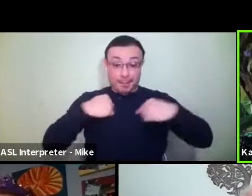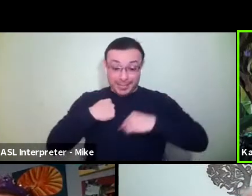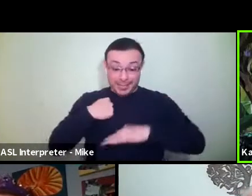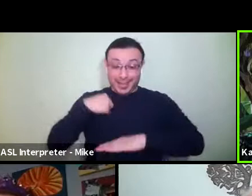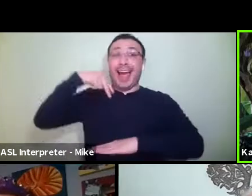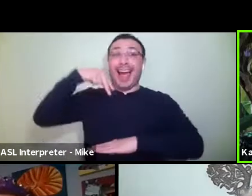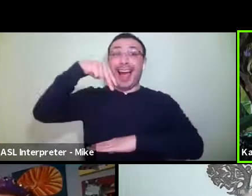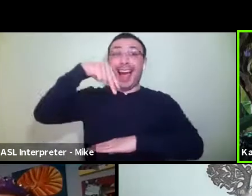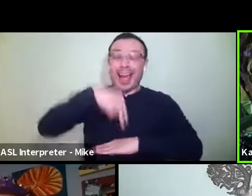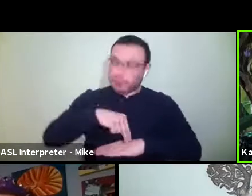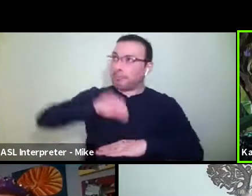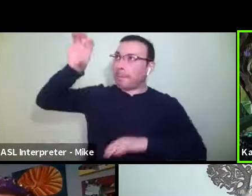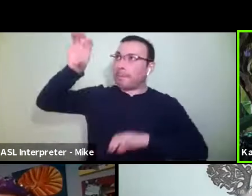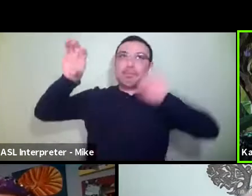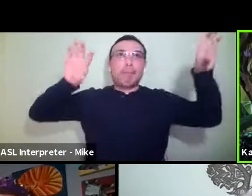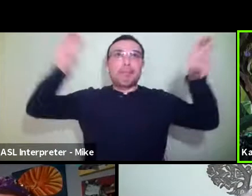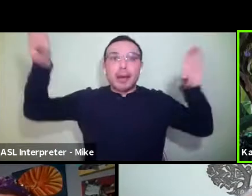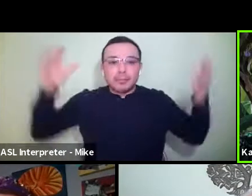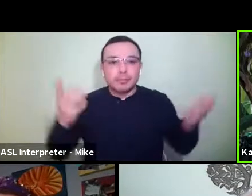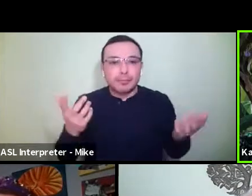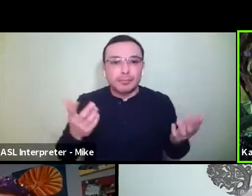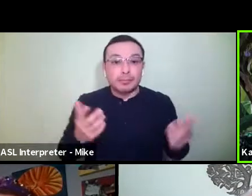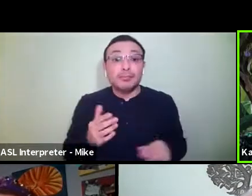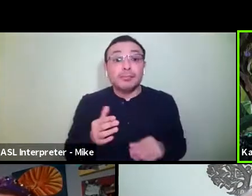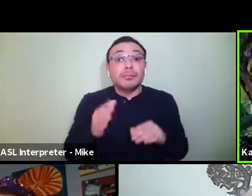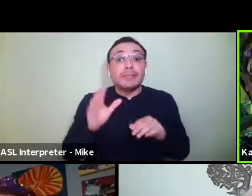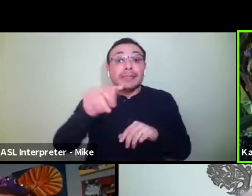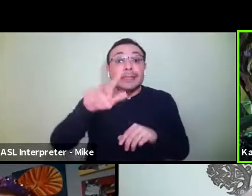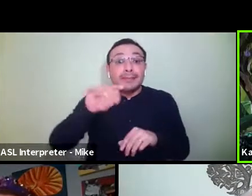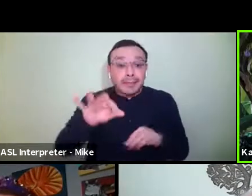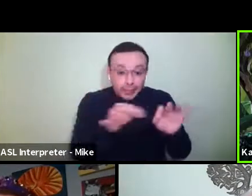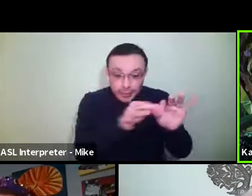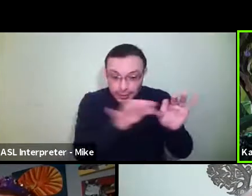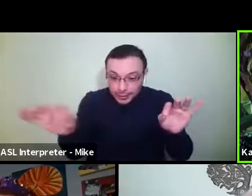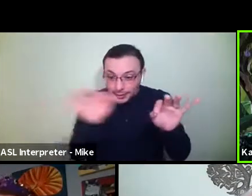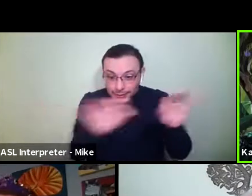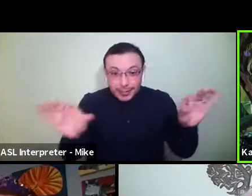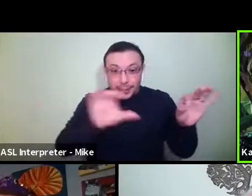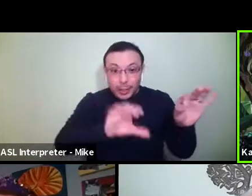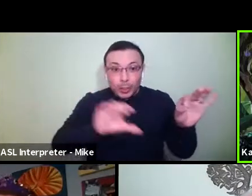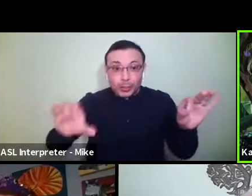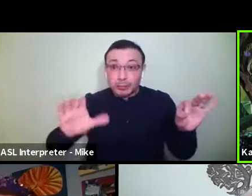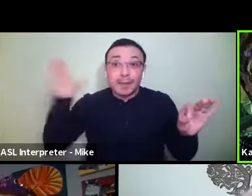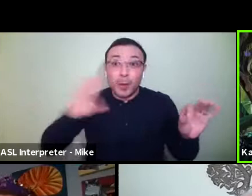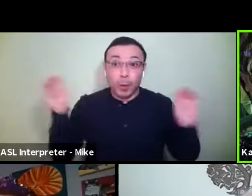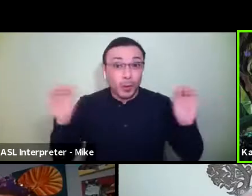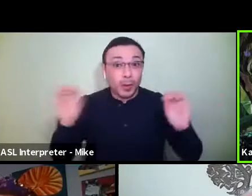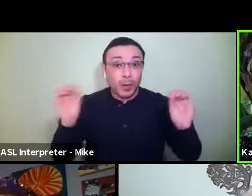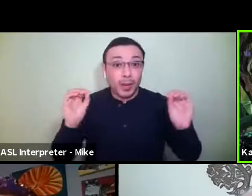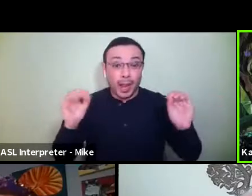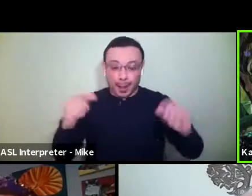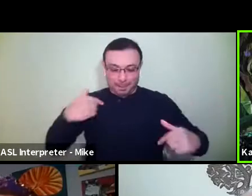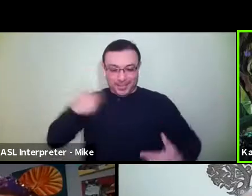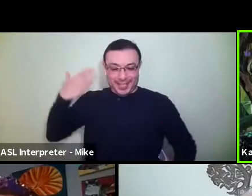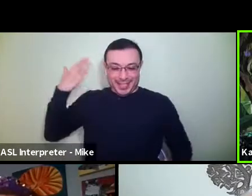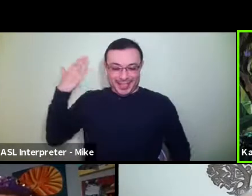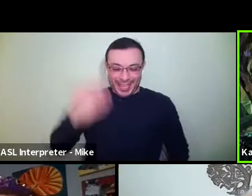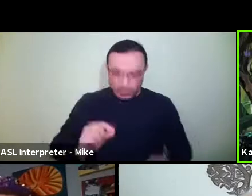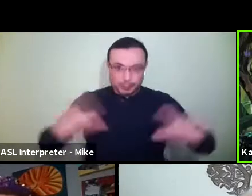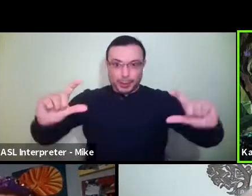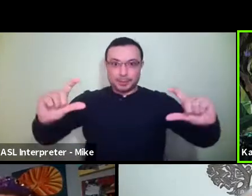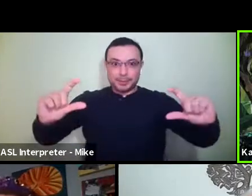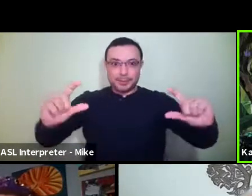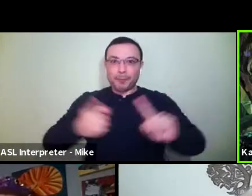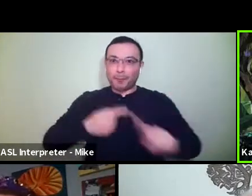done, you know, closed caption television, closed captions appear. all of the activism that we've done over the